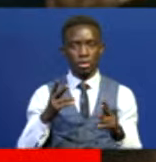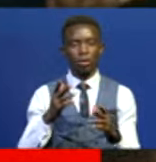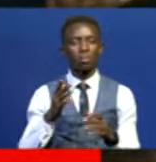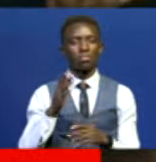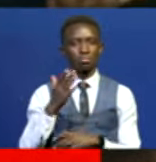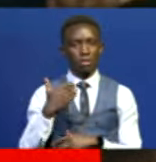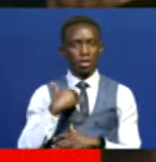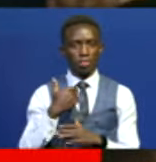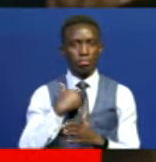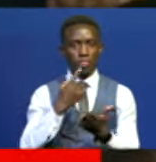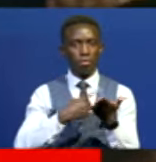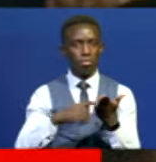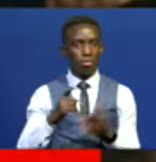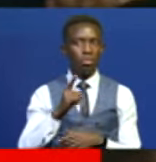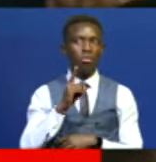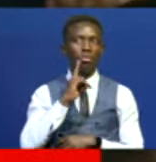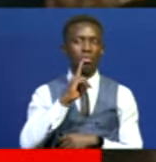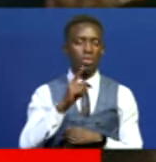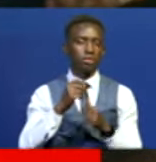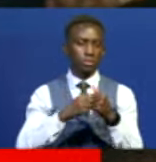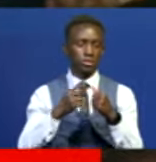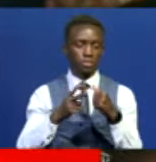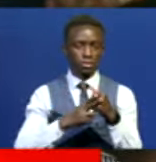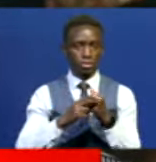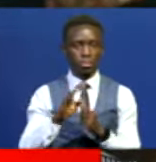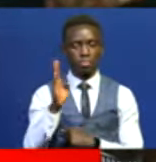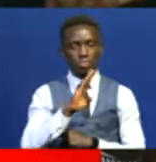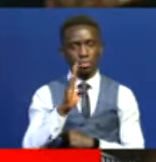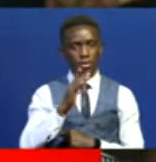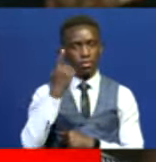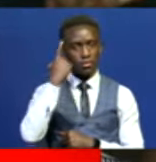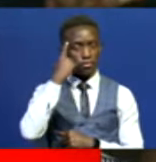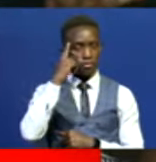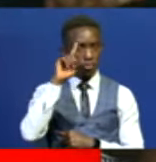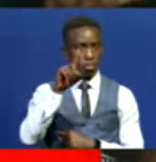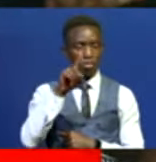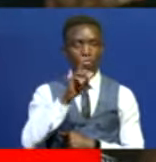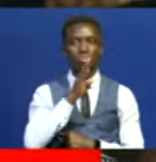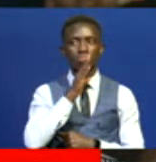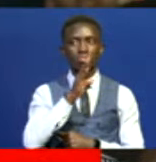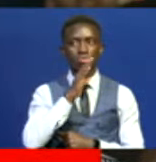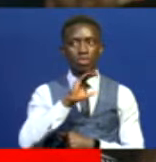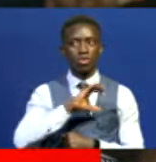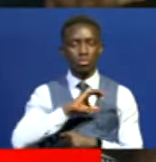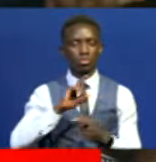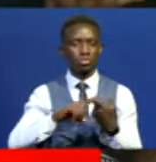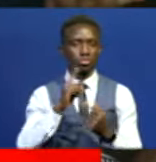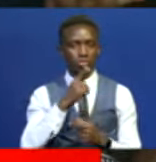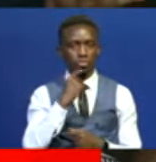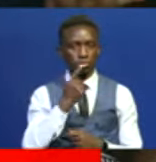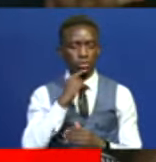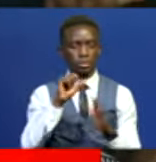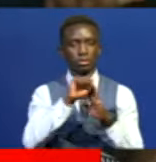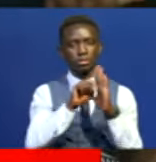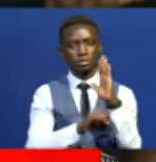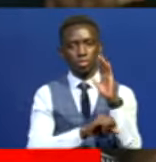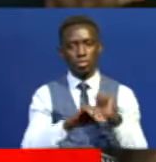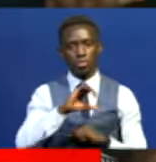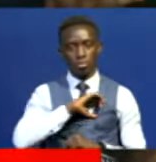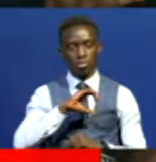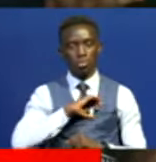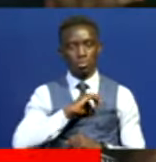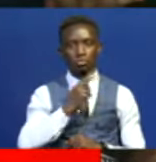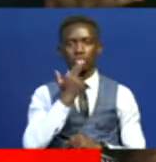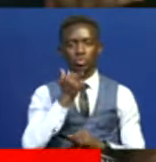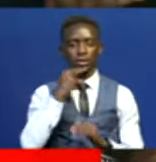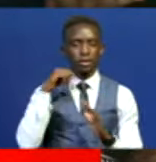Kenya shillings 117 billion of debt owed to state-owned sugar mills